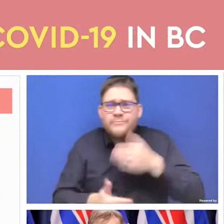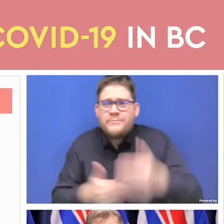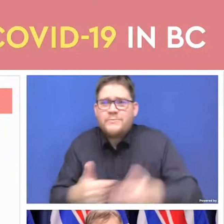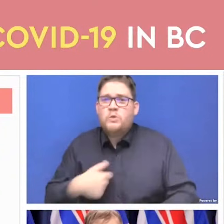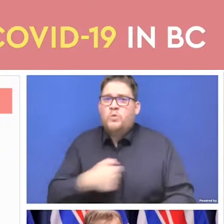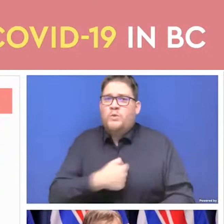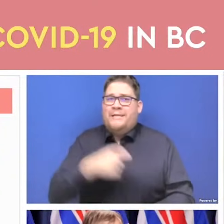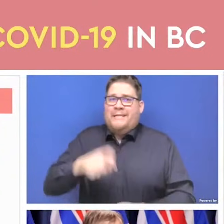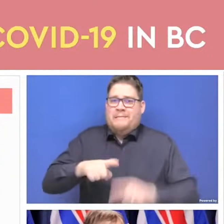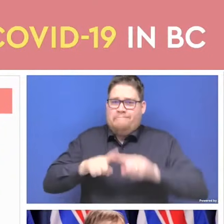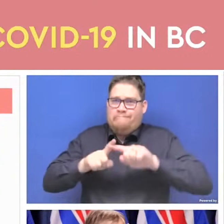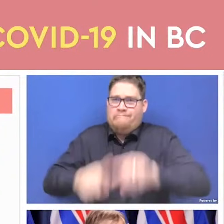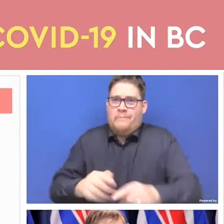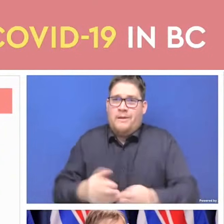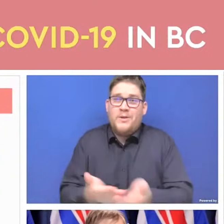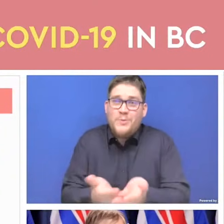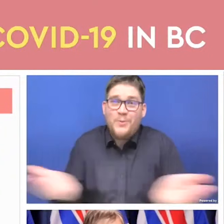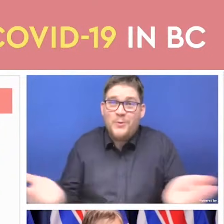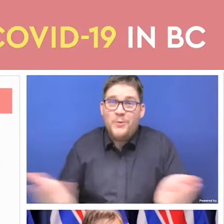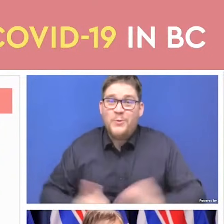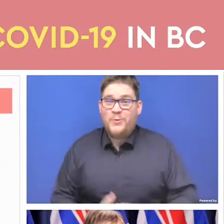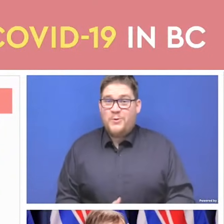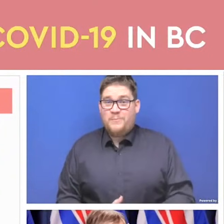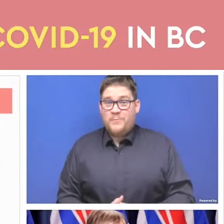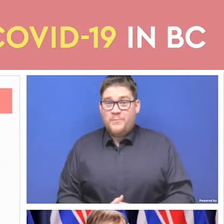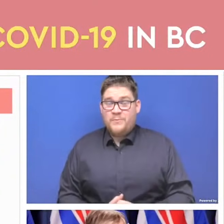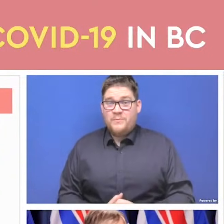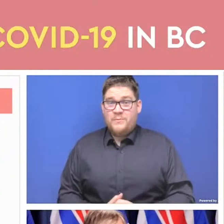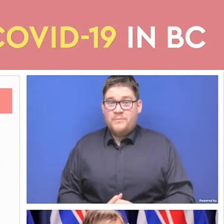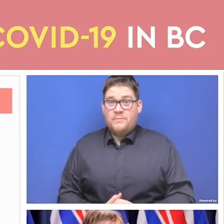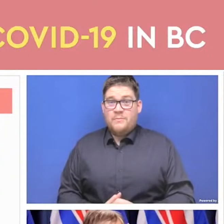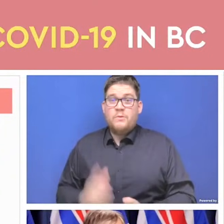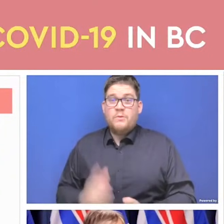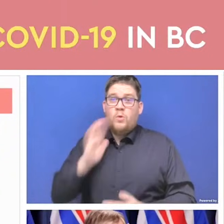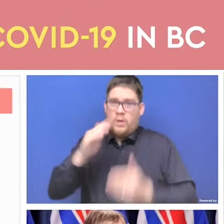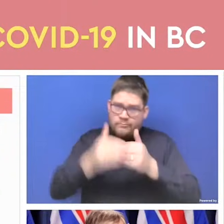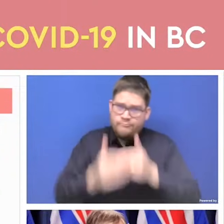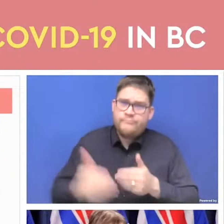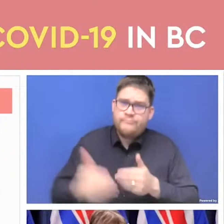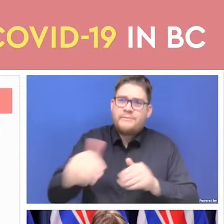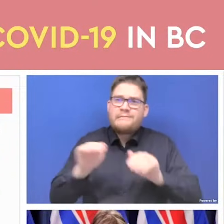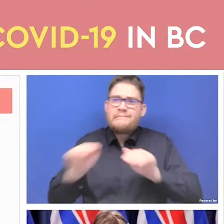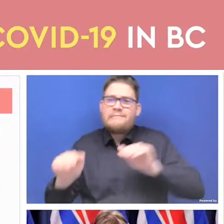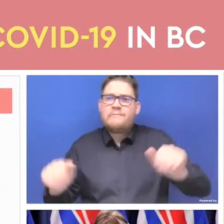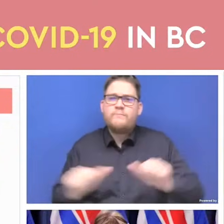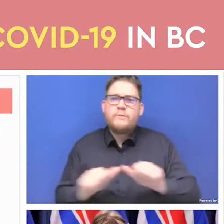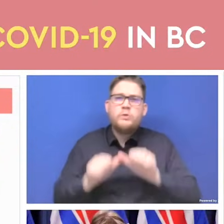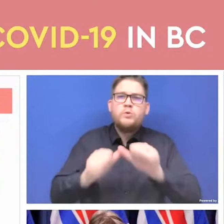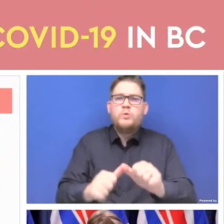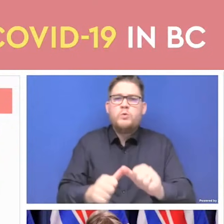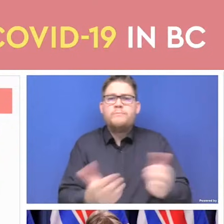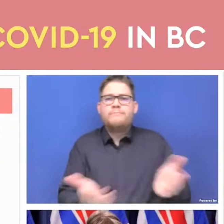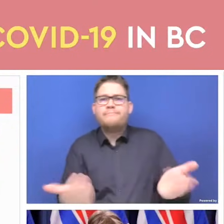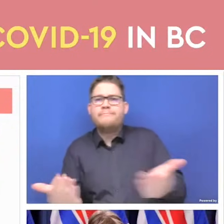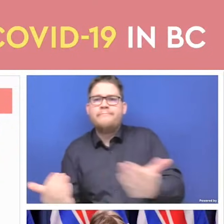so we're going to be looking to these other people who have the capacity to help us immunize in our clinics and across